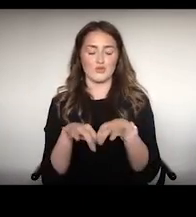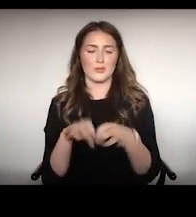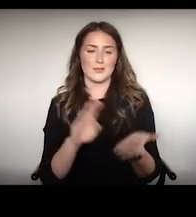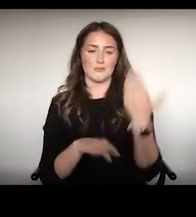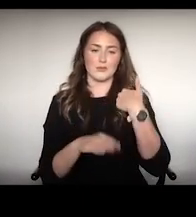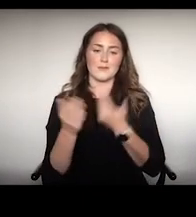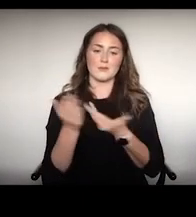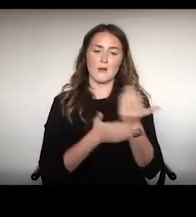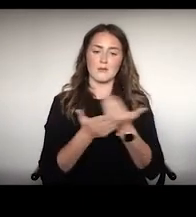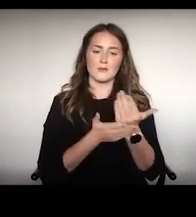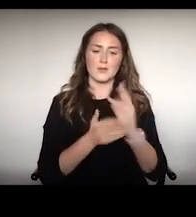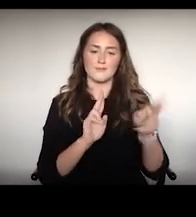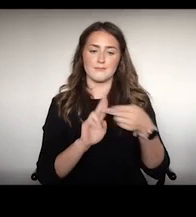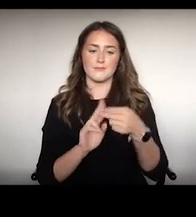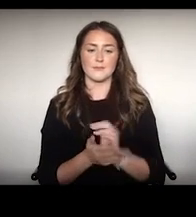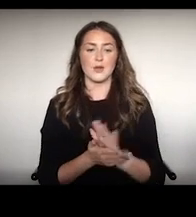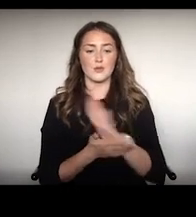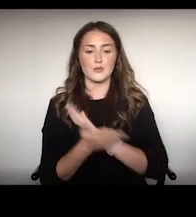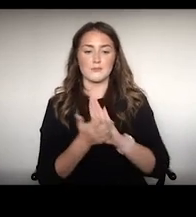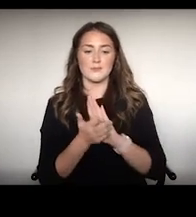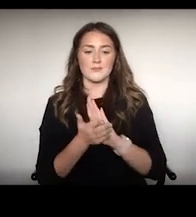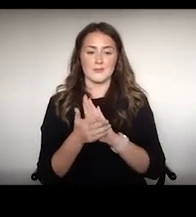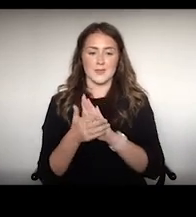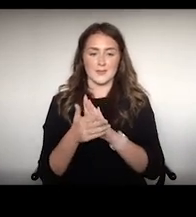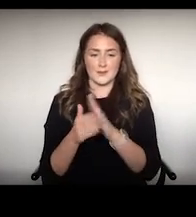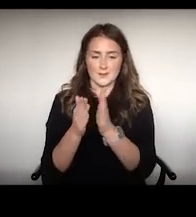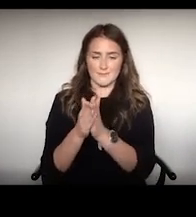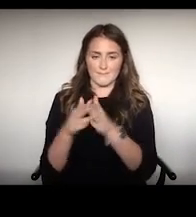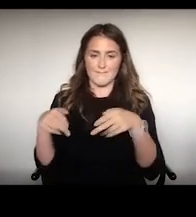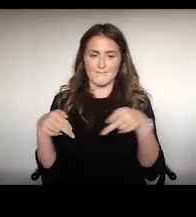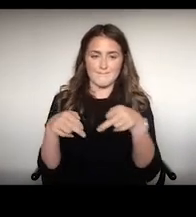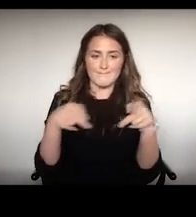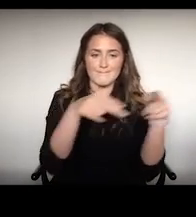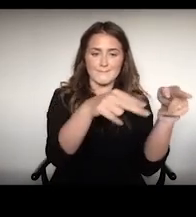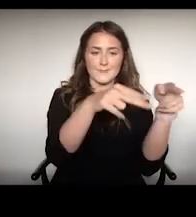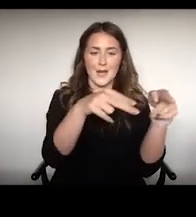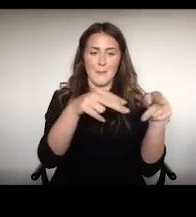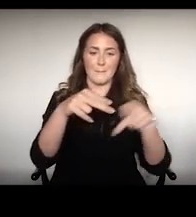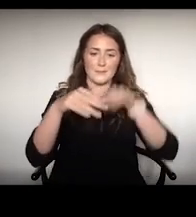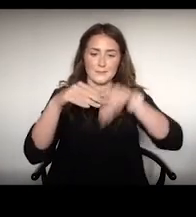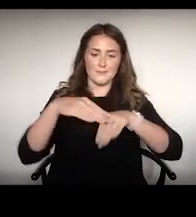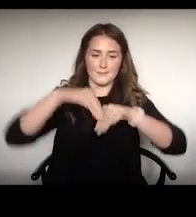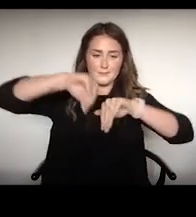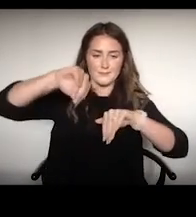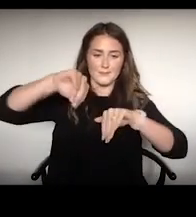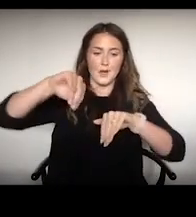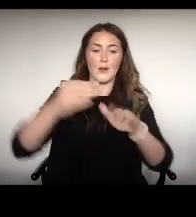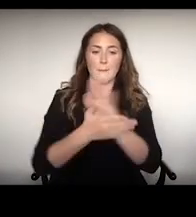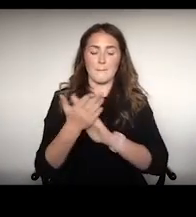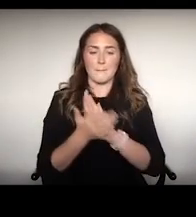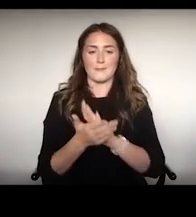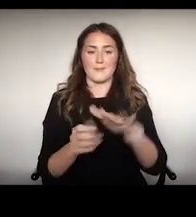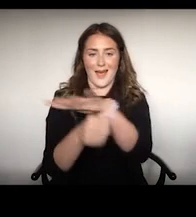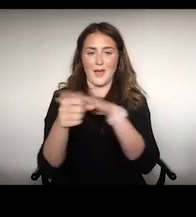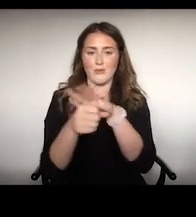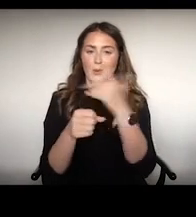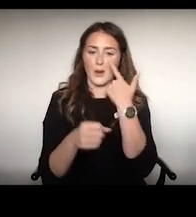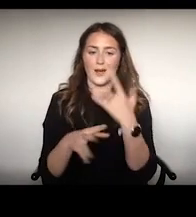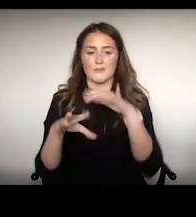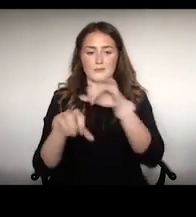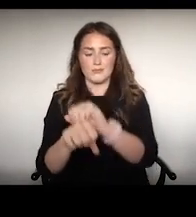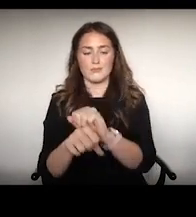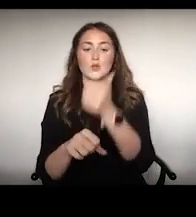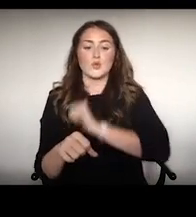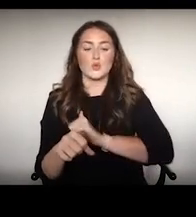is known as the development boundary in previous consultations, are the outermost edges of the Lower Thames Crossing project. They show